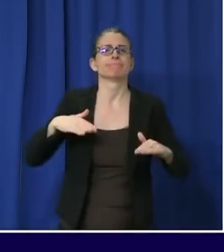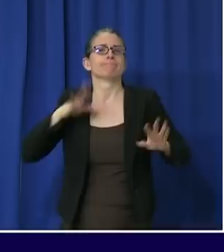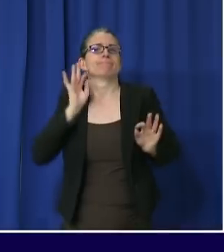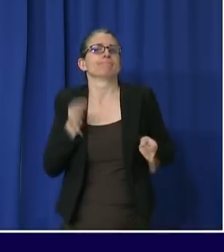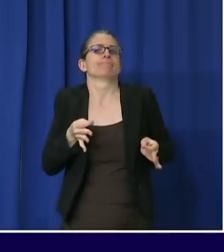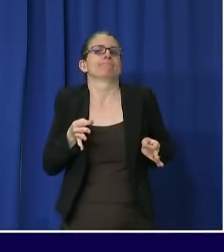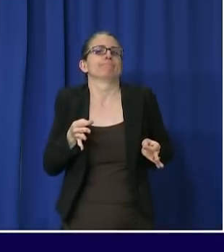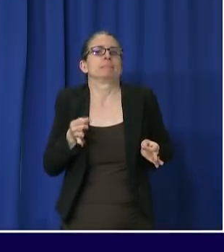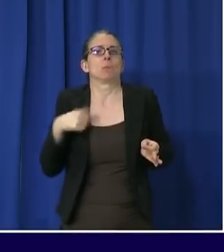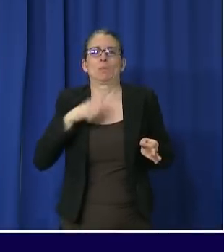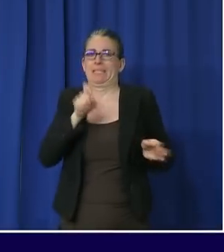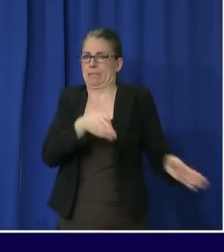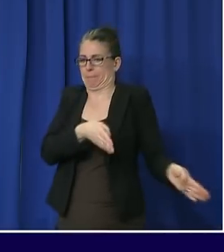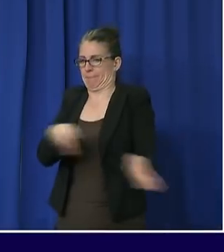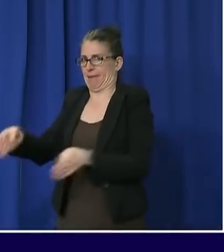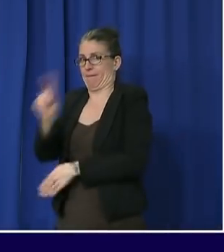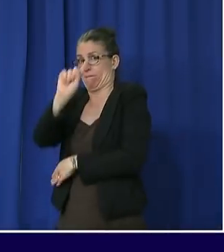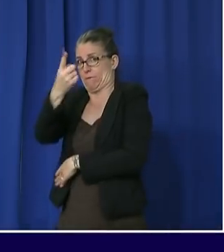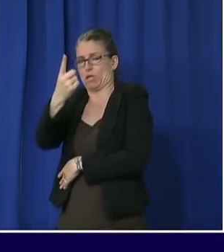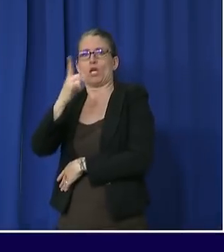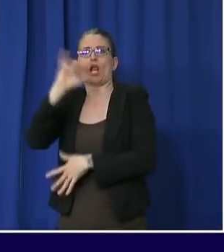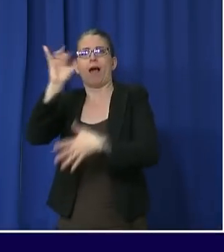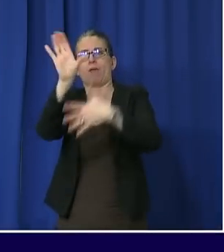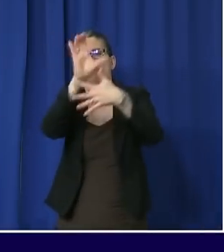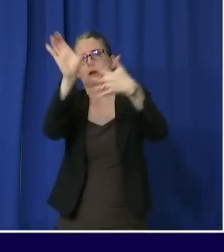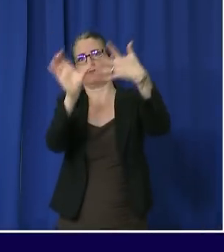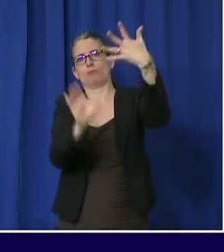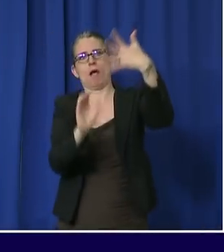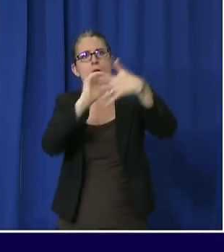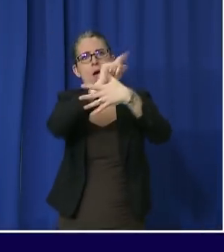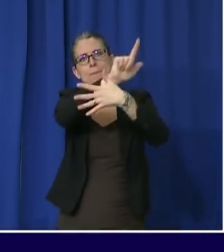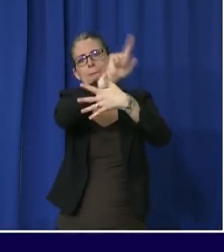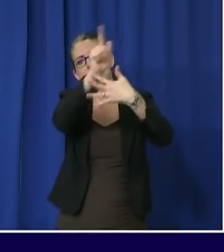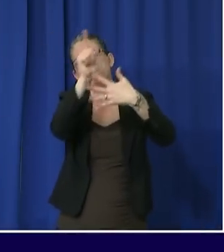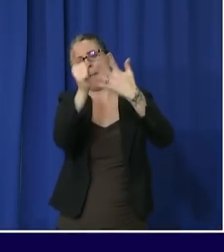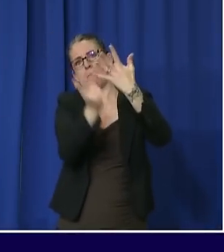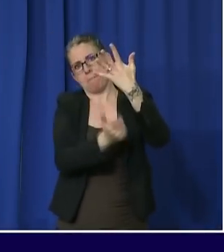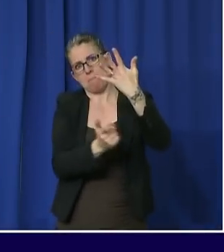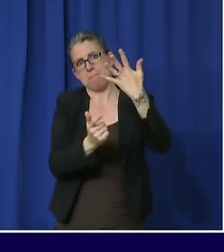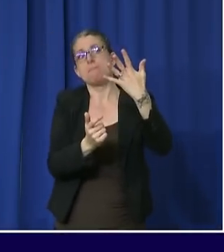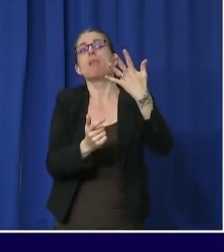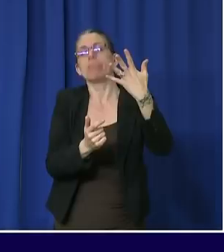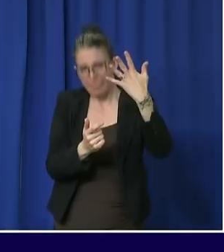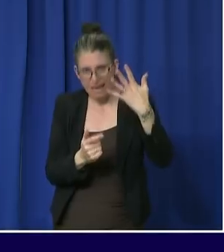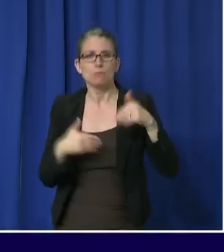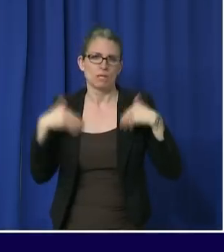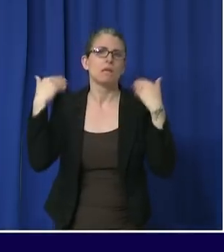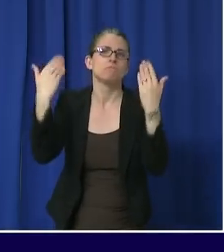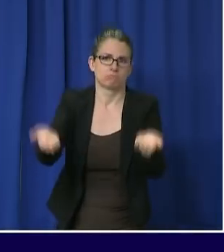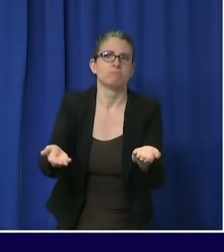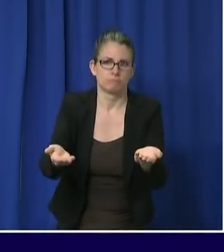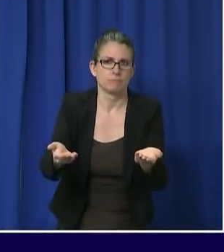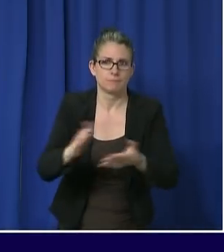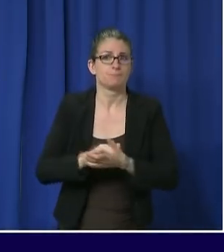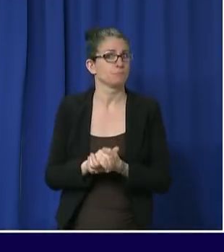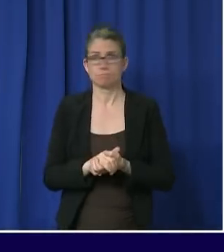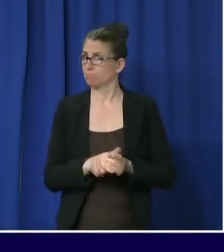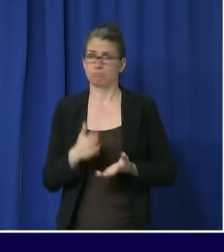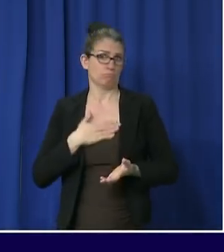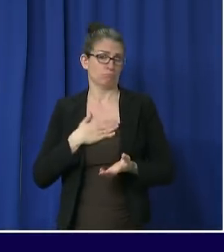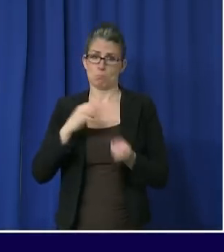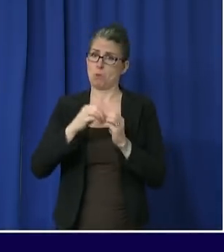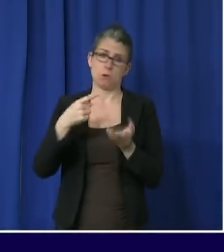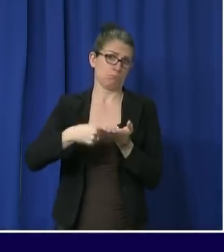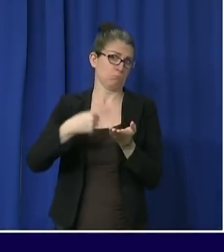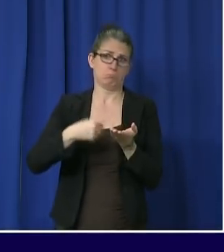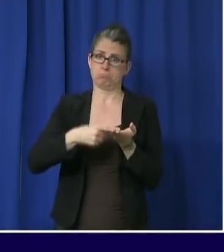that we're having right now, and that's the science that we're looking at. I'm happy to talk more about that, but it all comes down to the positive predictive